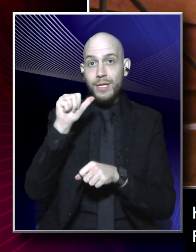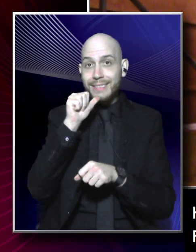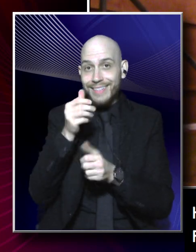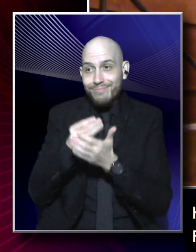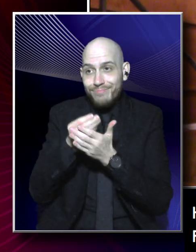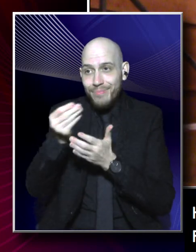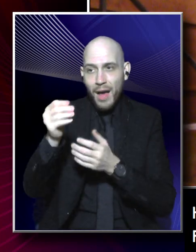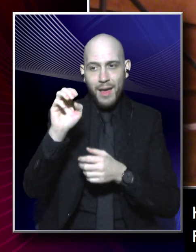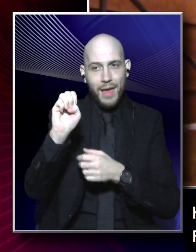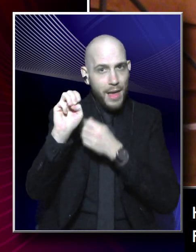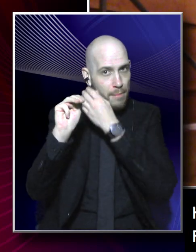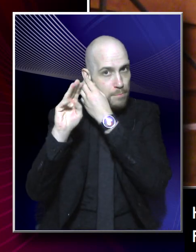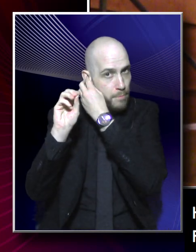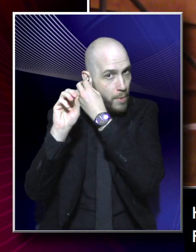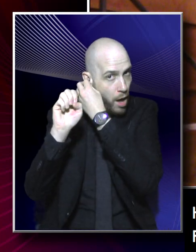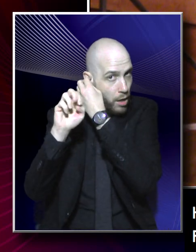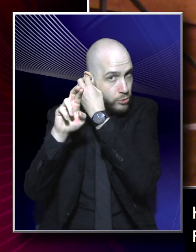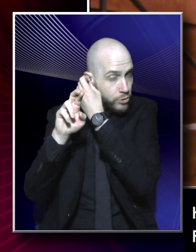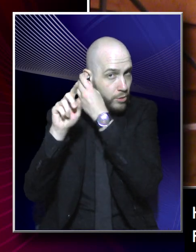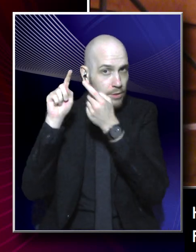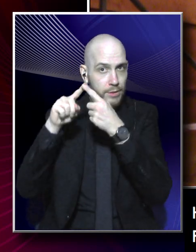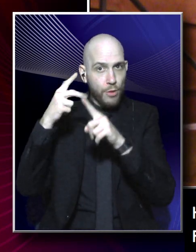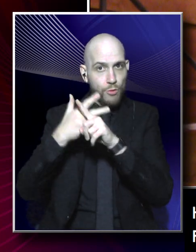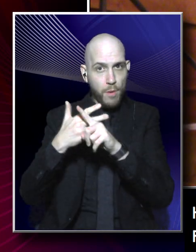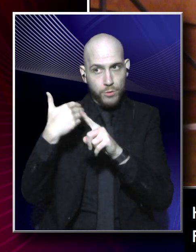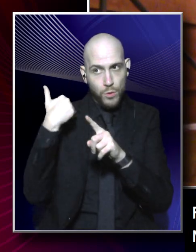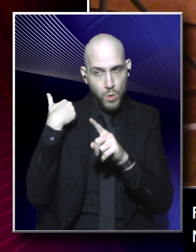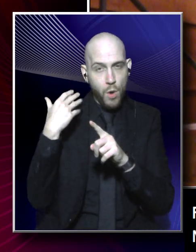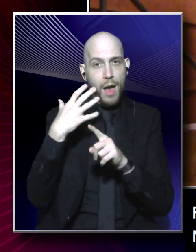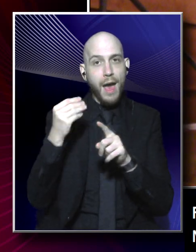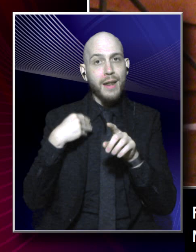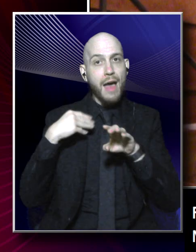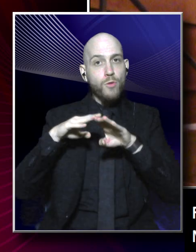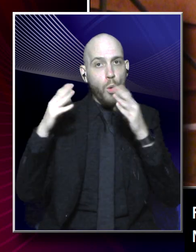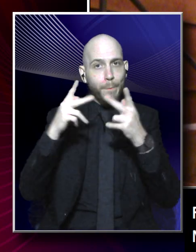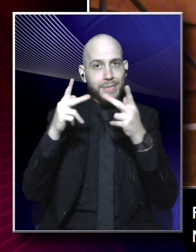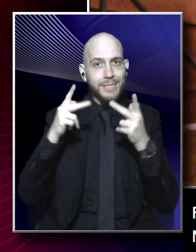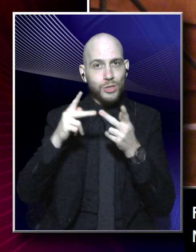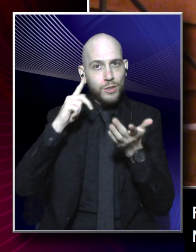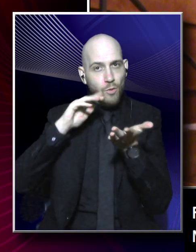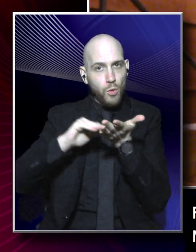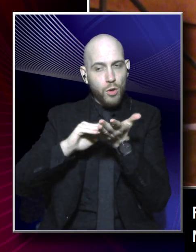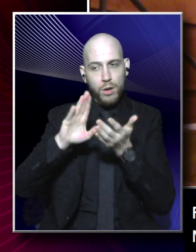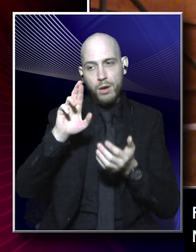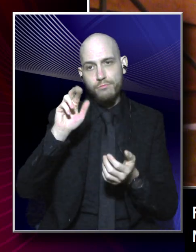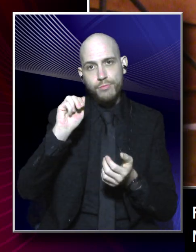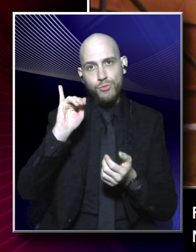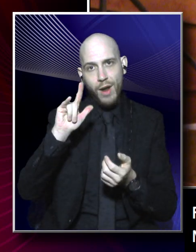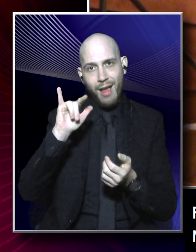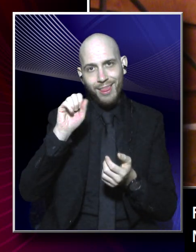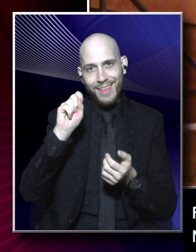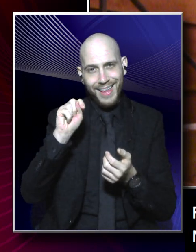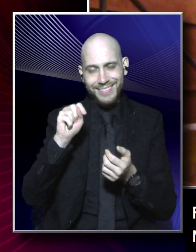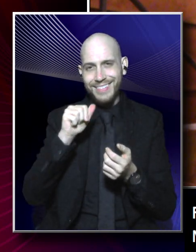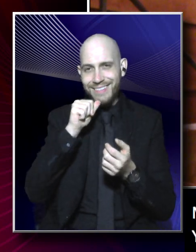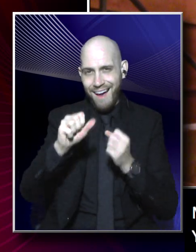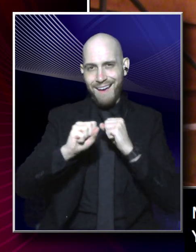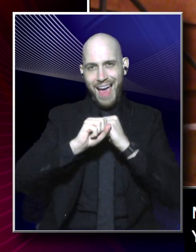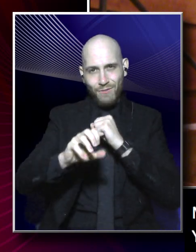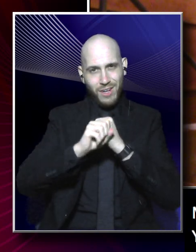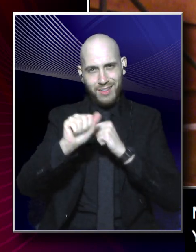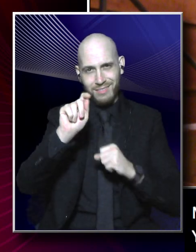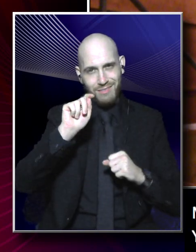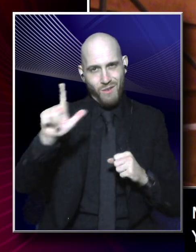ago, and has had an open Brailleist position for 2 years that isn't even being advertised. Just recently, it was suggested that I should send my son